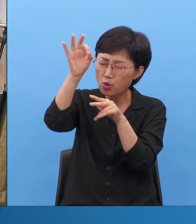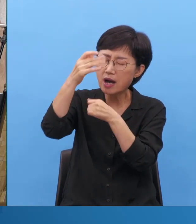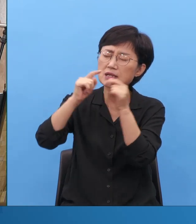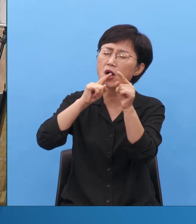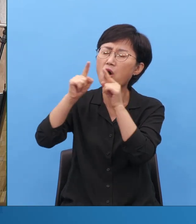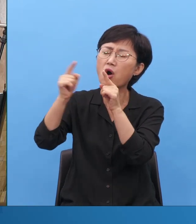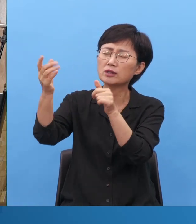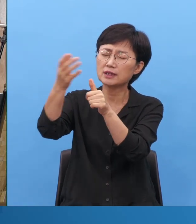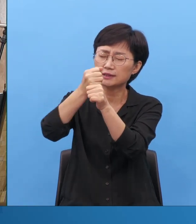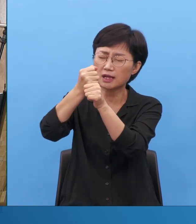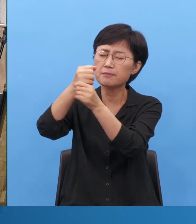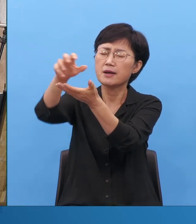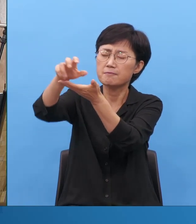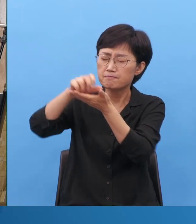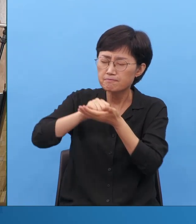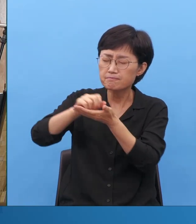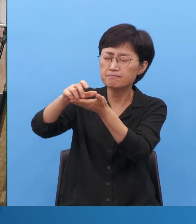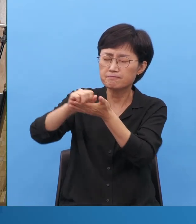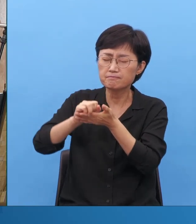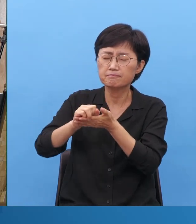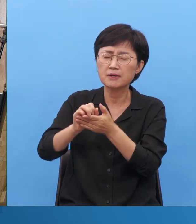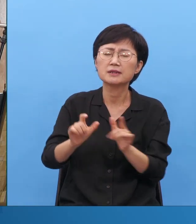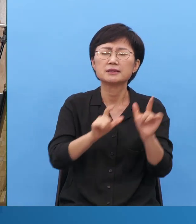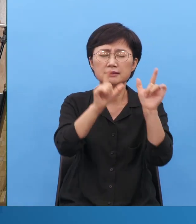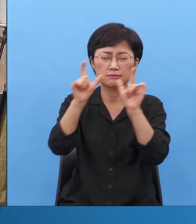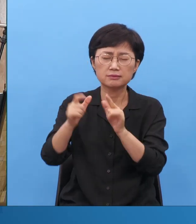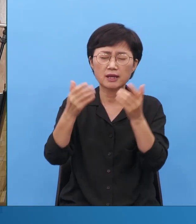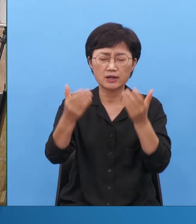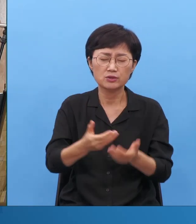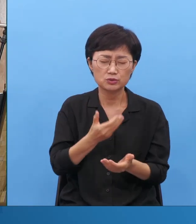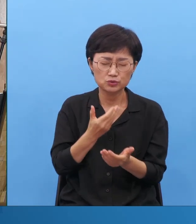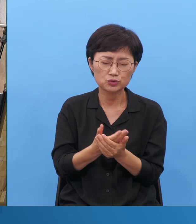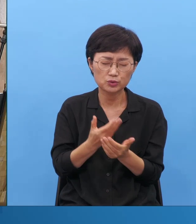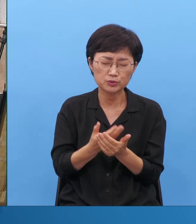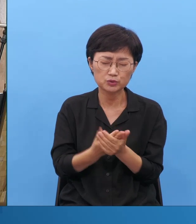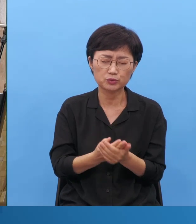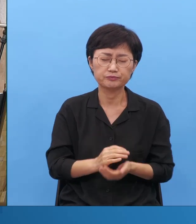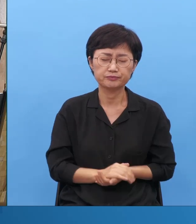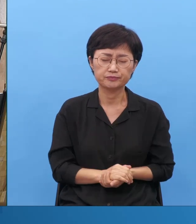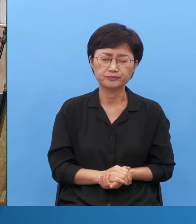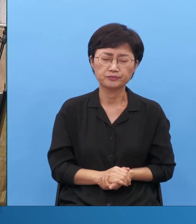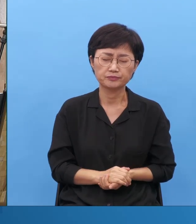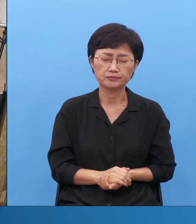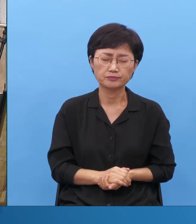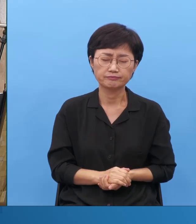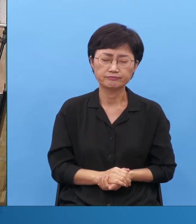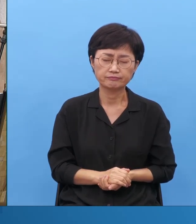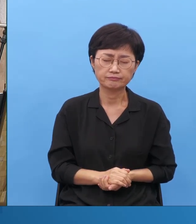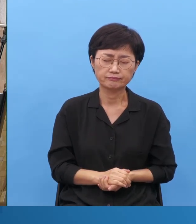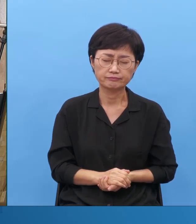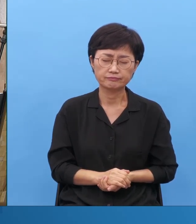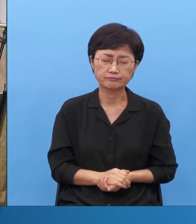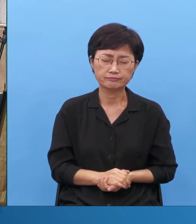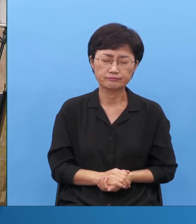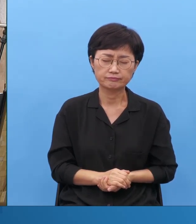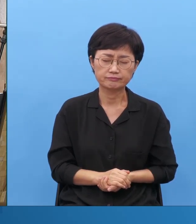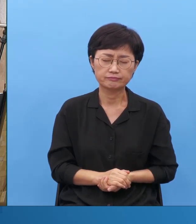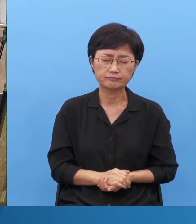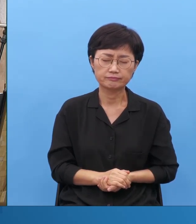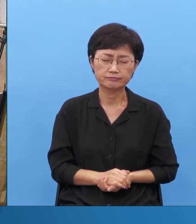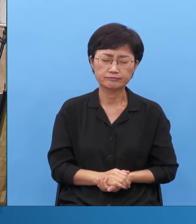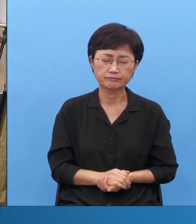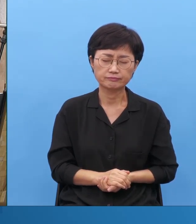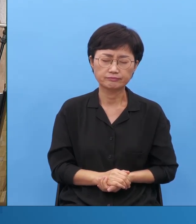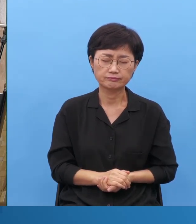and 1,000-fold the spiritual authority upon the historical evangelist Reverend Yu Gang-soo, who will proclaim the word at this time, and may you allow the